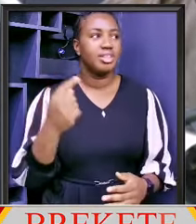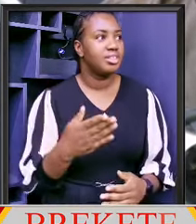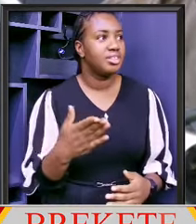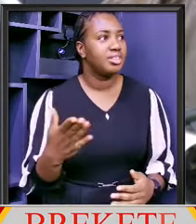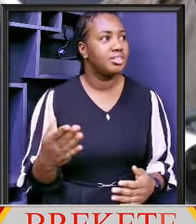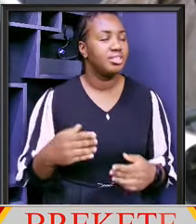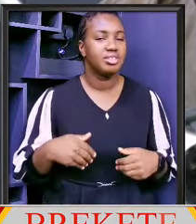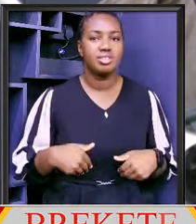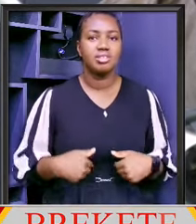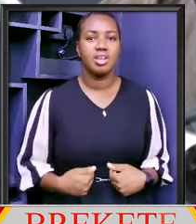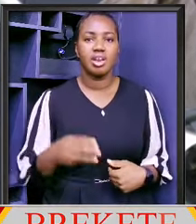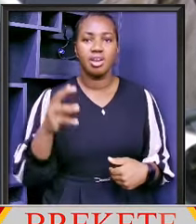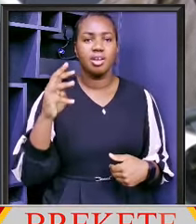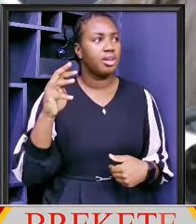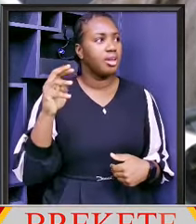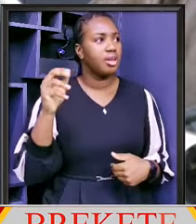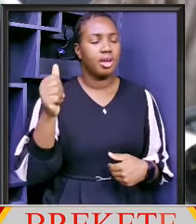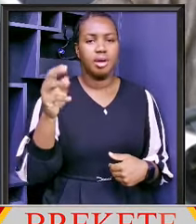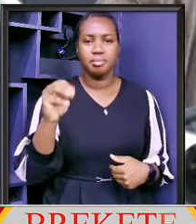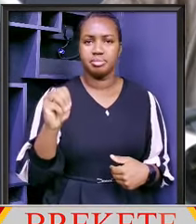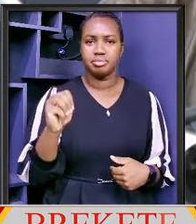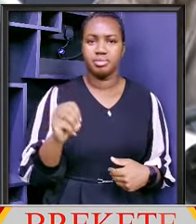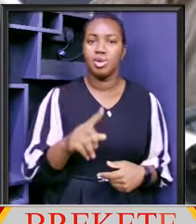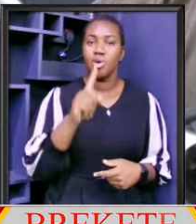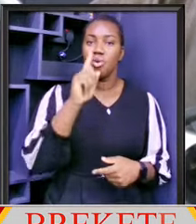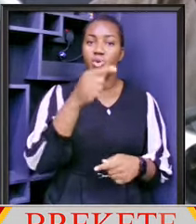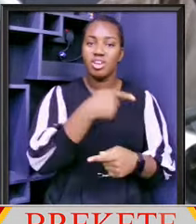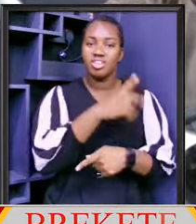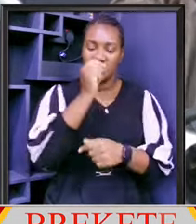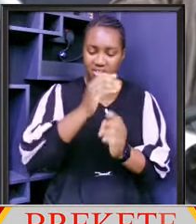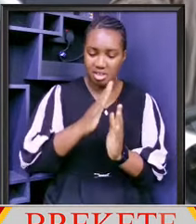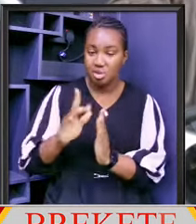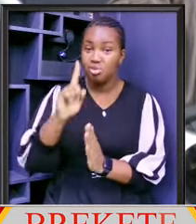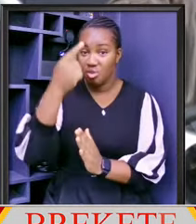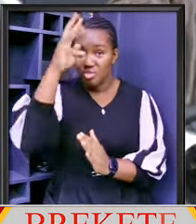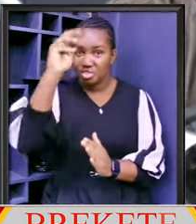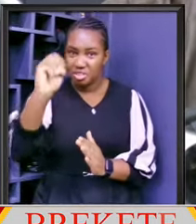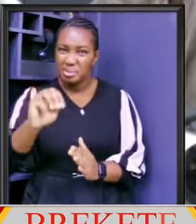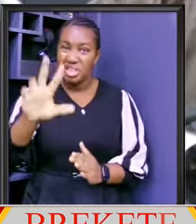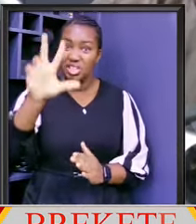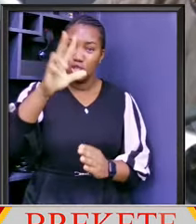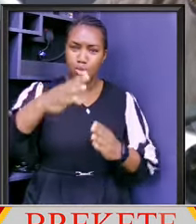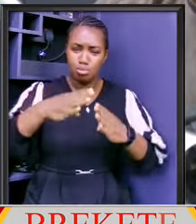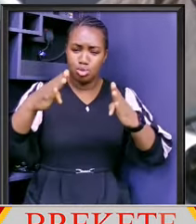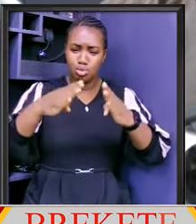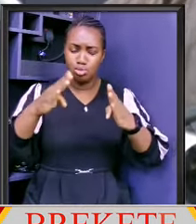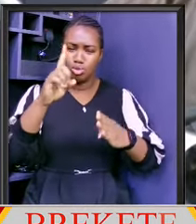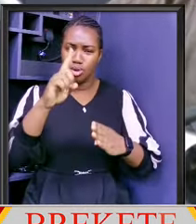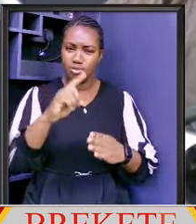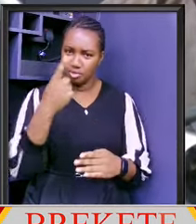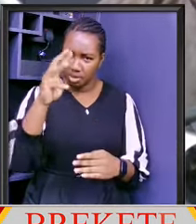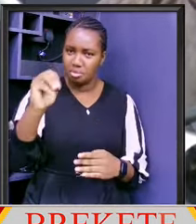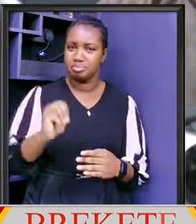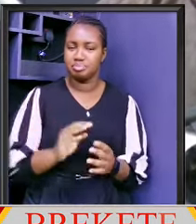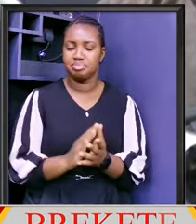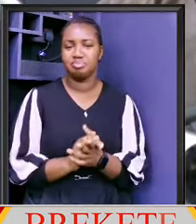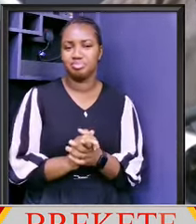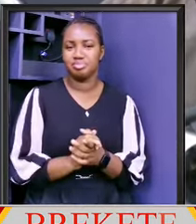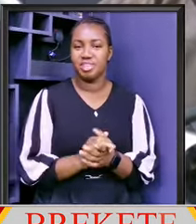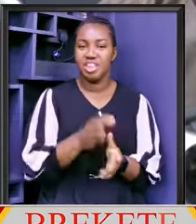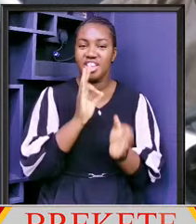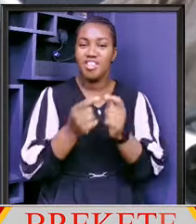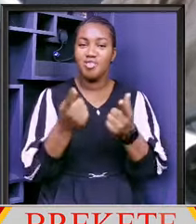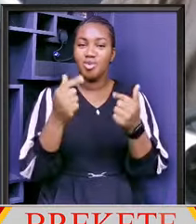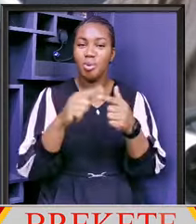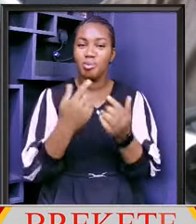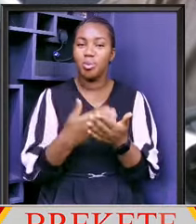them. One day, now he arrange one for them. Three big ones for them. If you